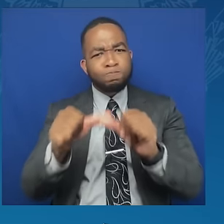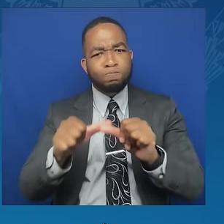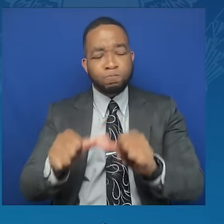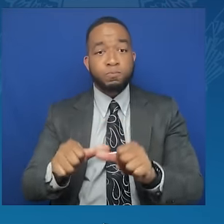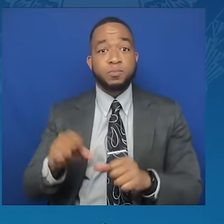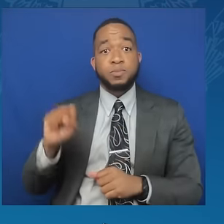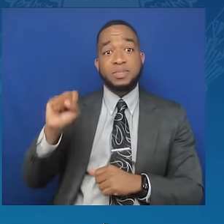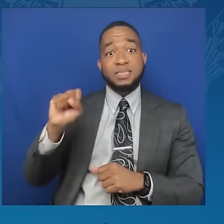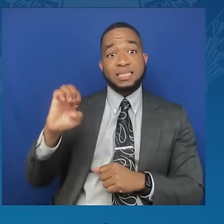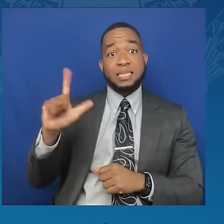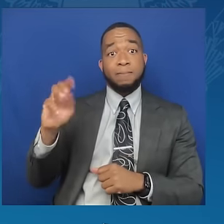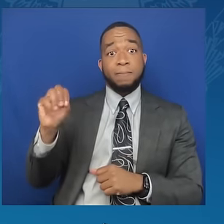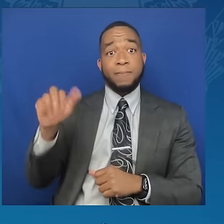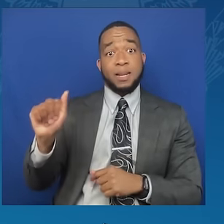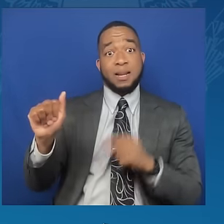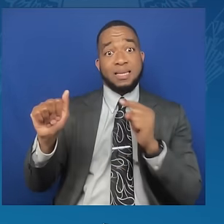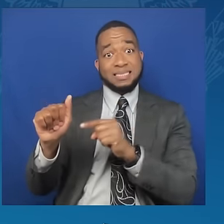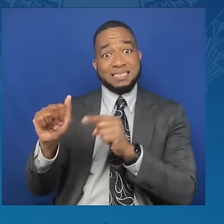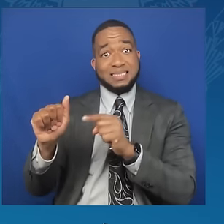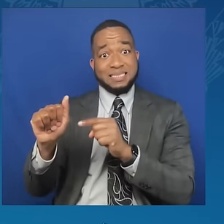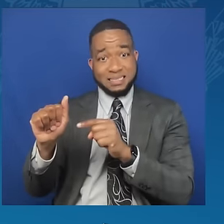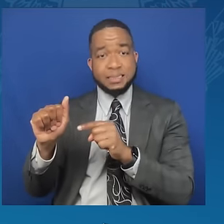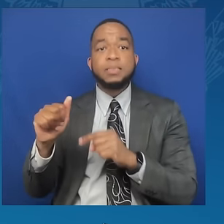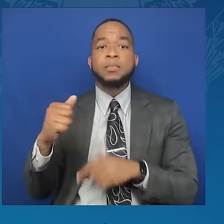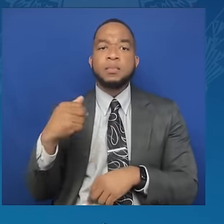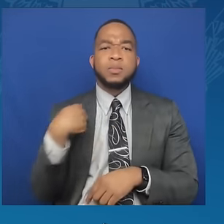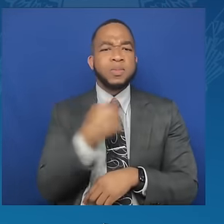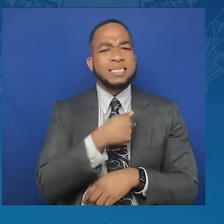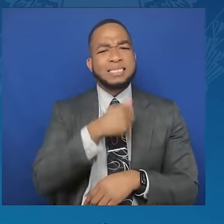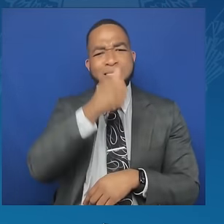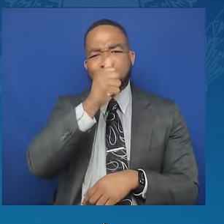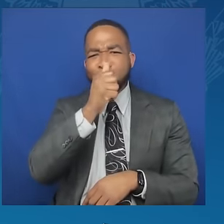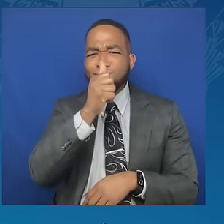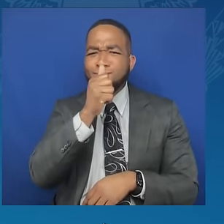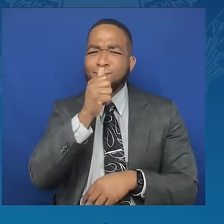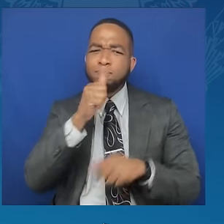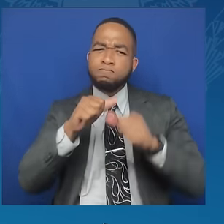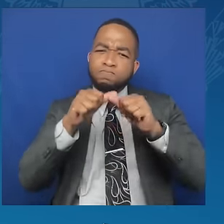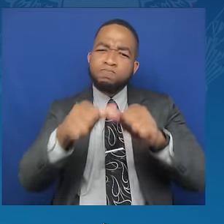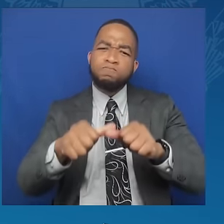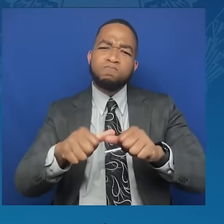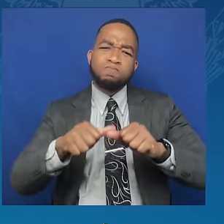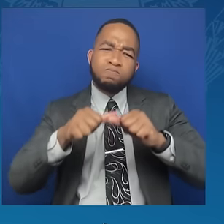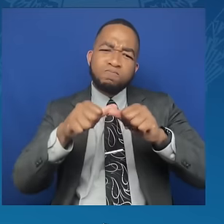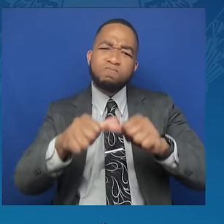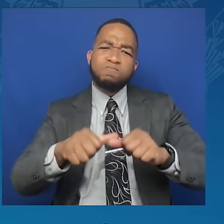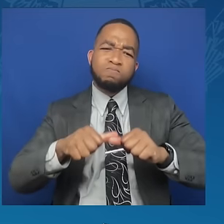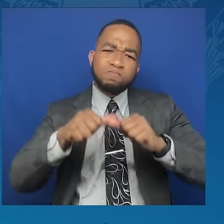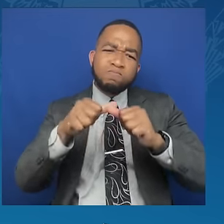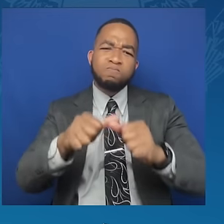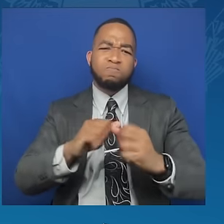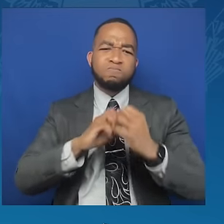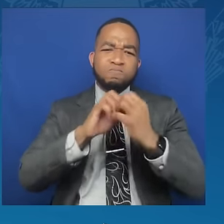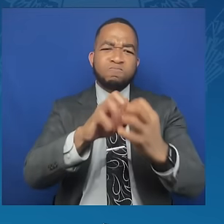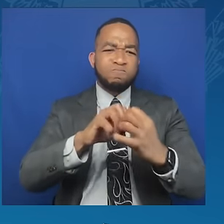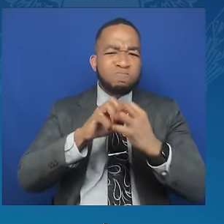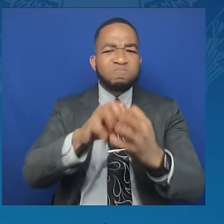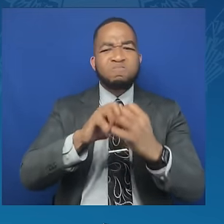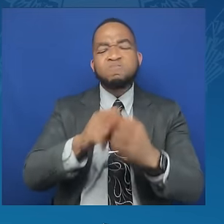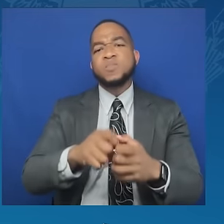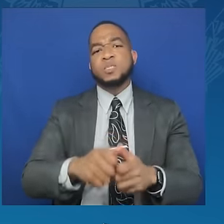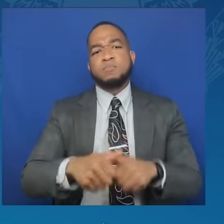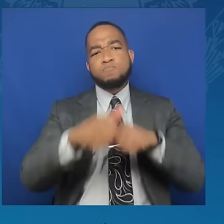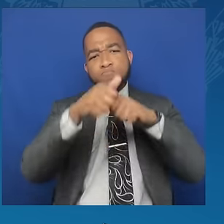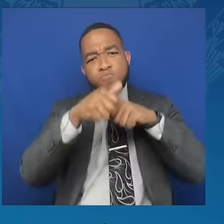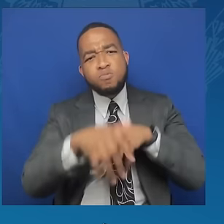battle by foot soldiers and others too numerous to name. A measure of that spirit was